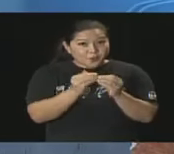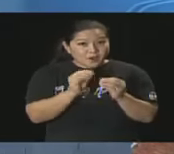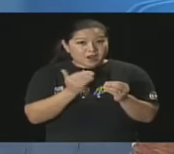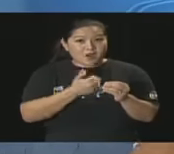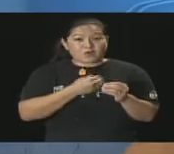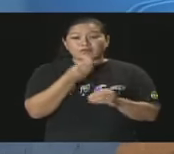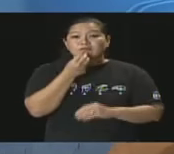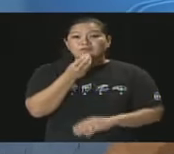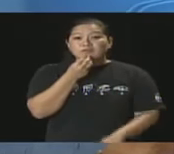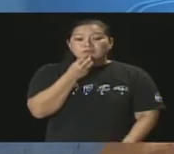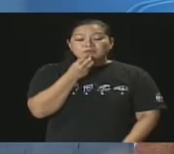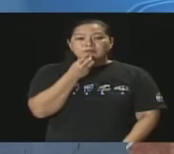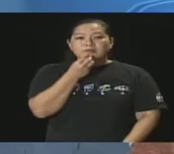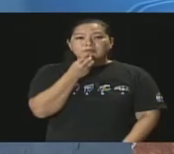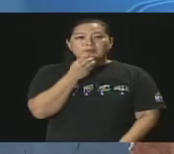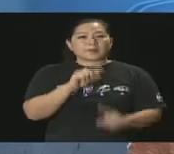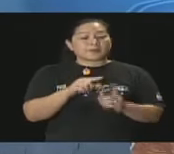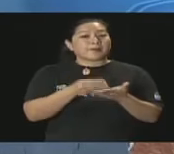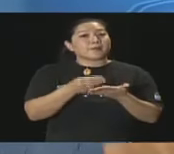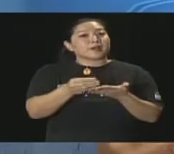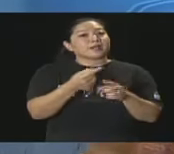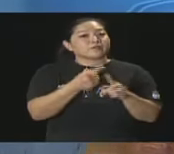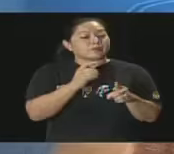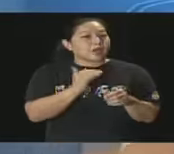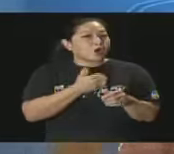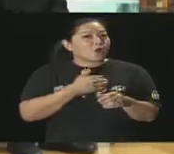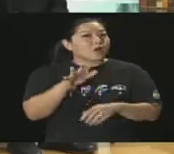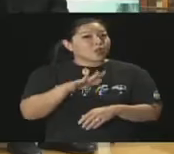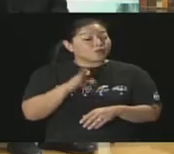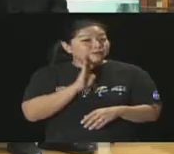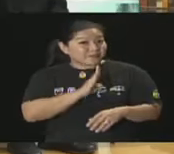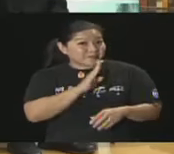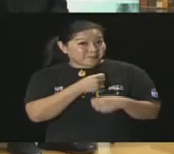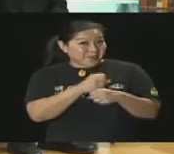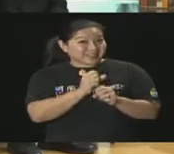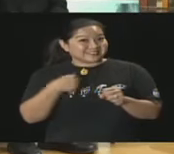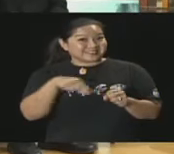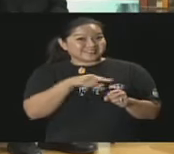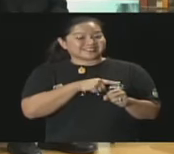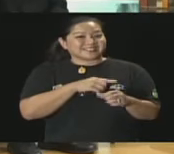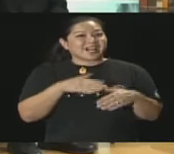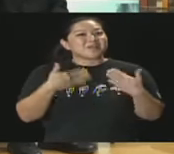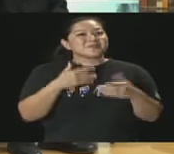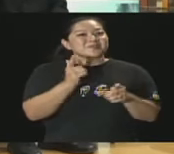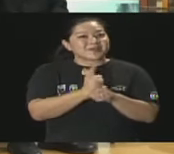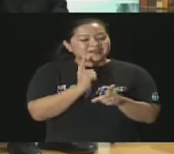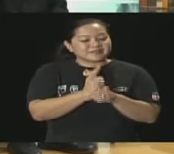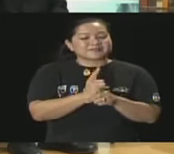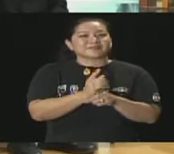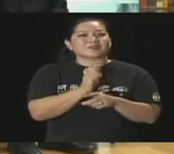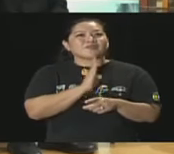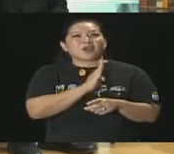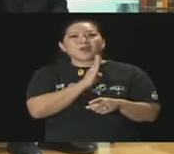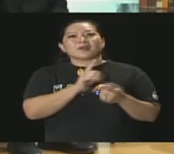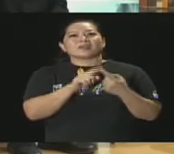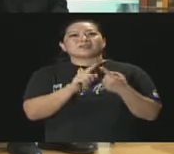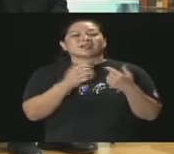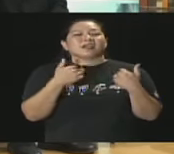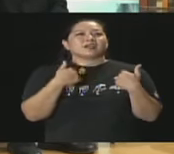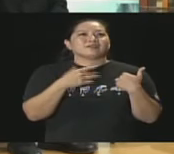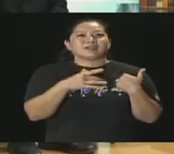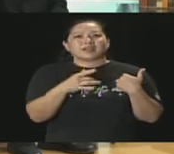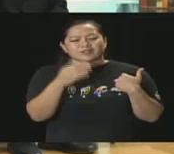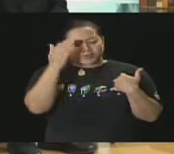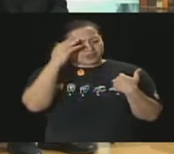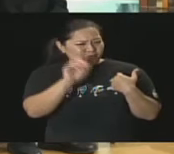And buying from your local farmer makes you happy. You know, it makes that part, the farmer happy, but also yourself, because you know where